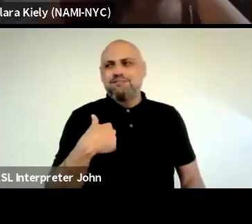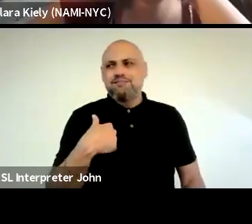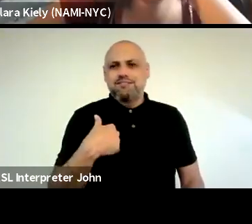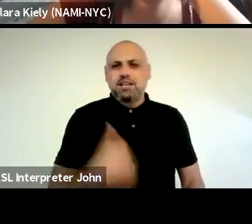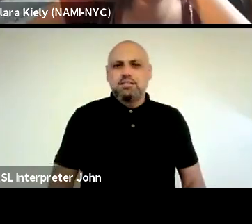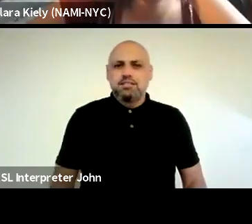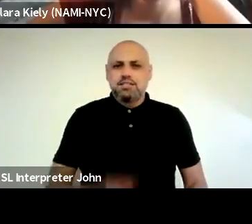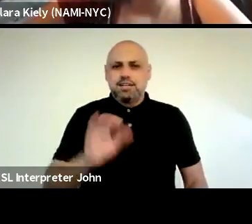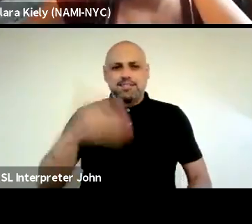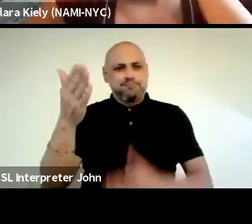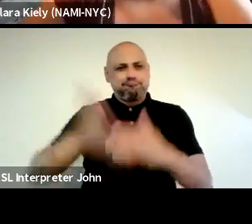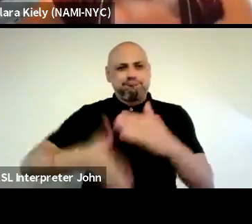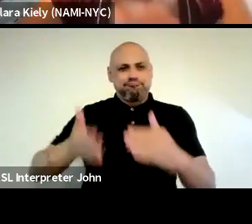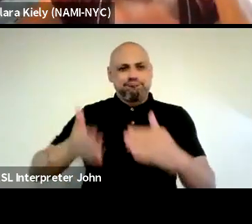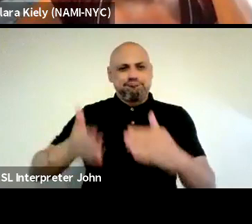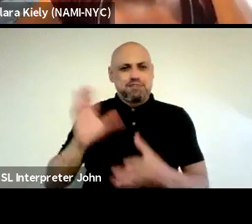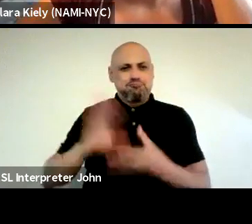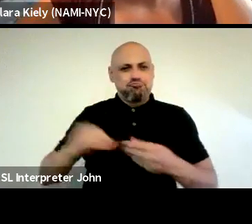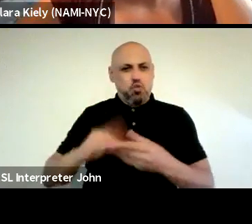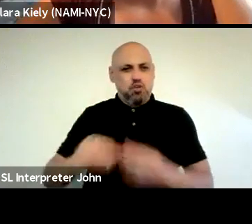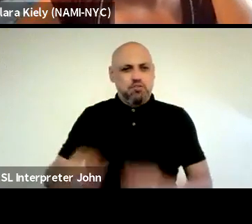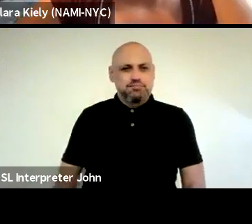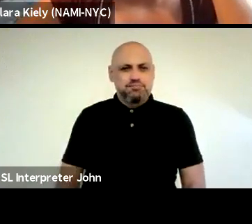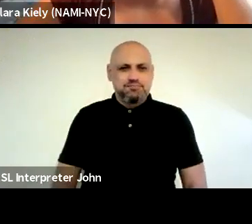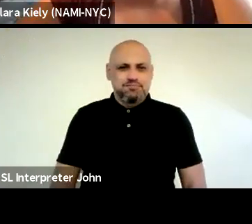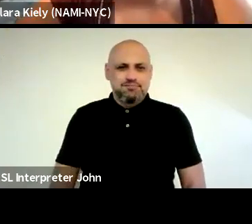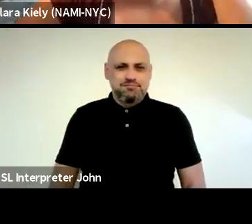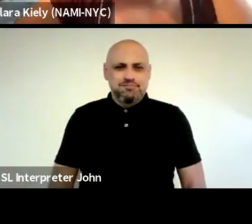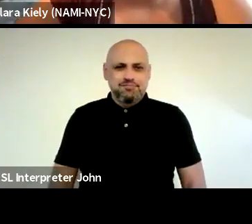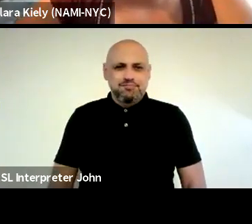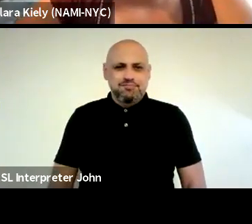That's the end of my speech.